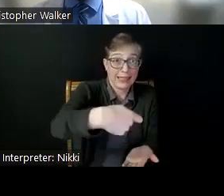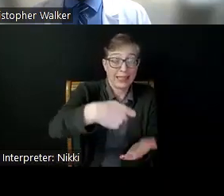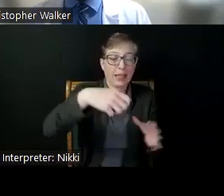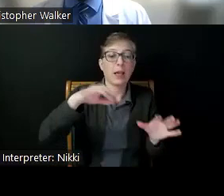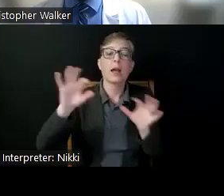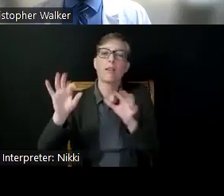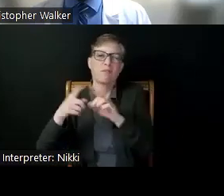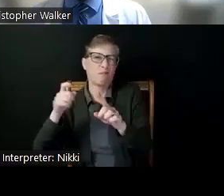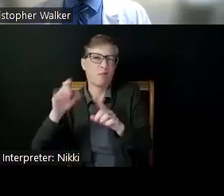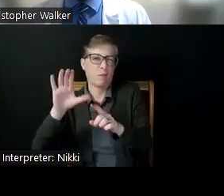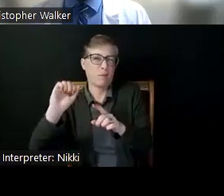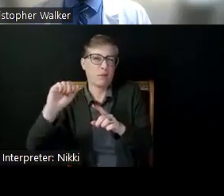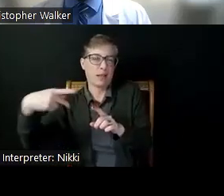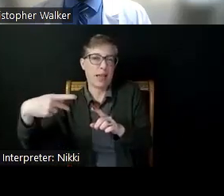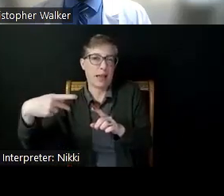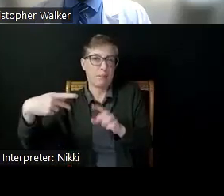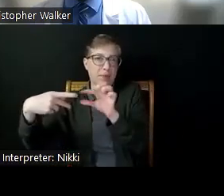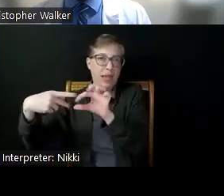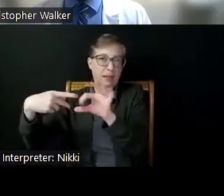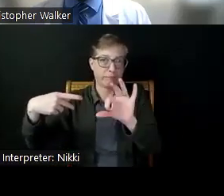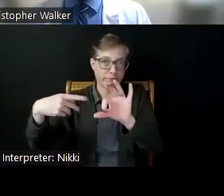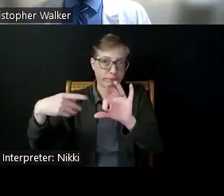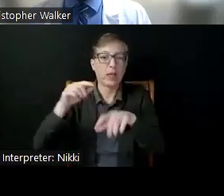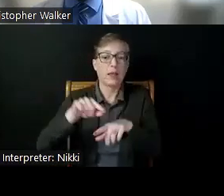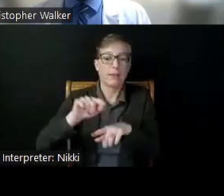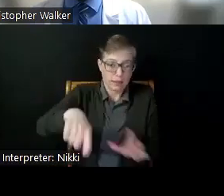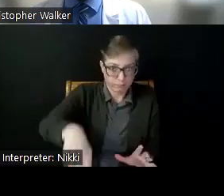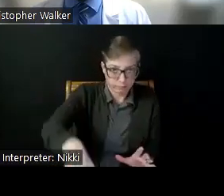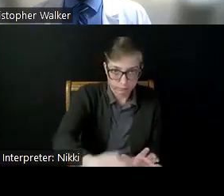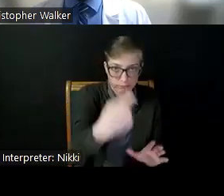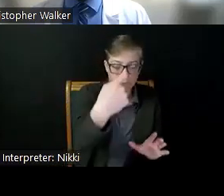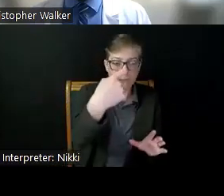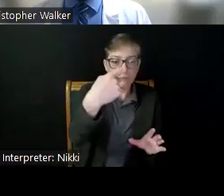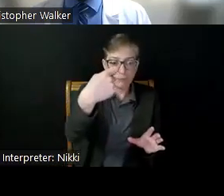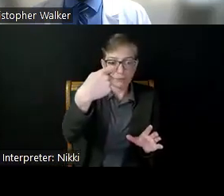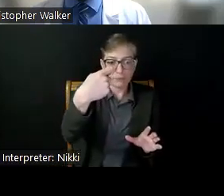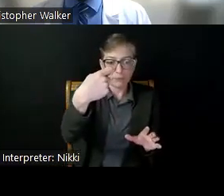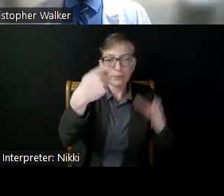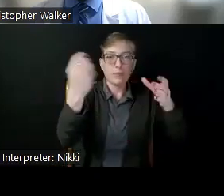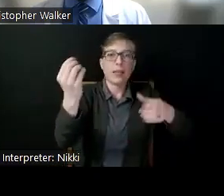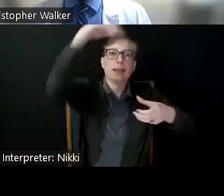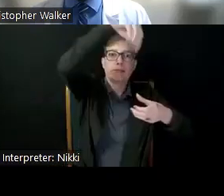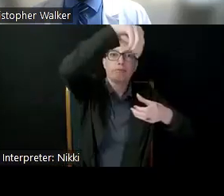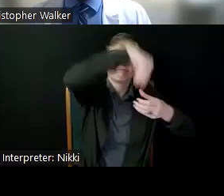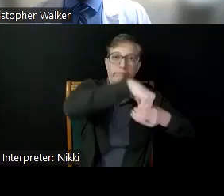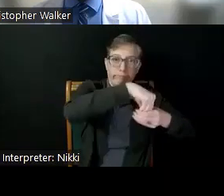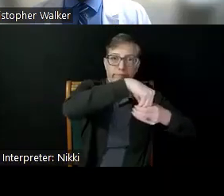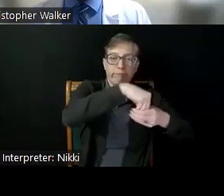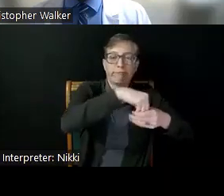of the wand should be completely covered. Now, reinsert the wand into the sampling bottle